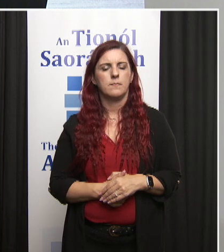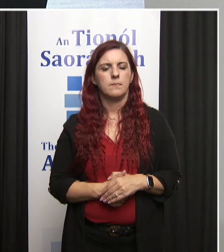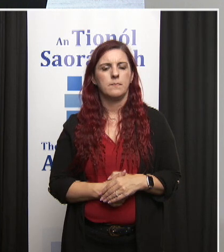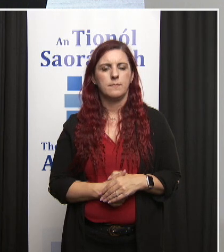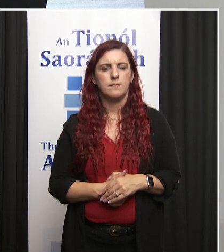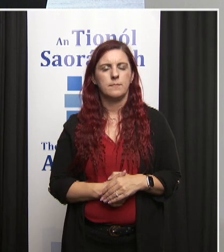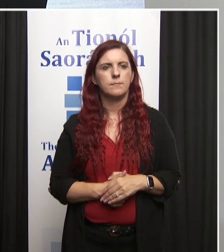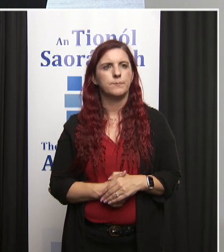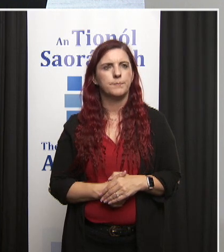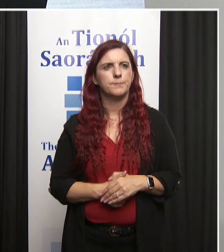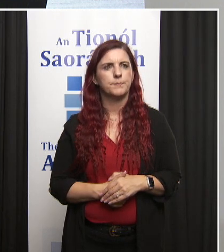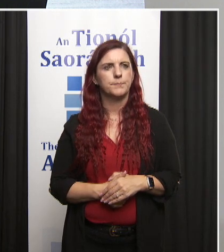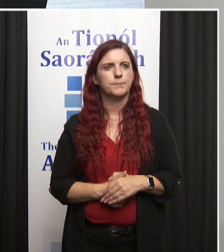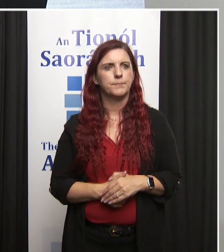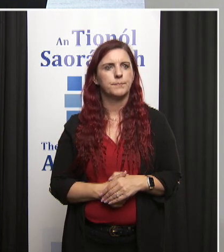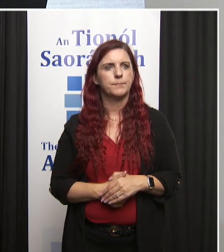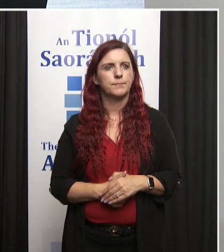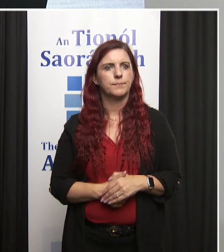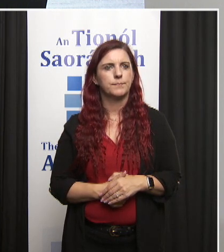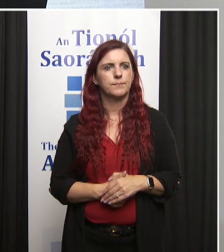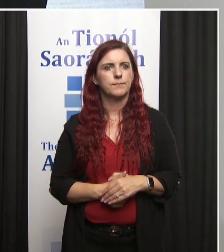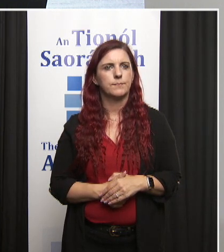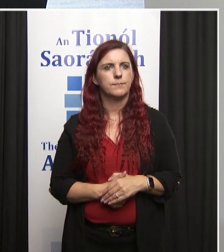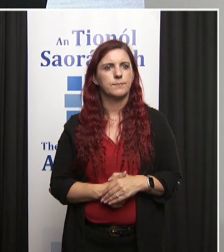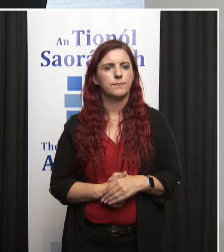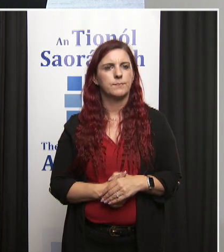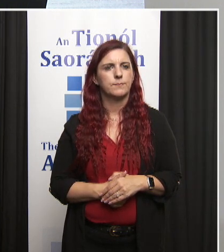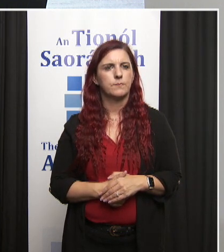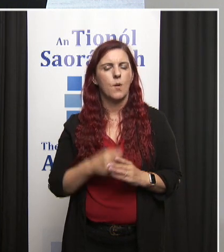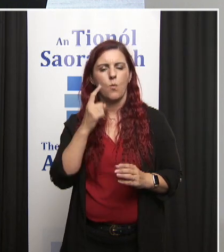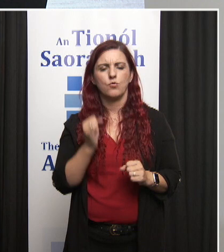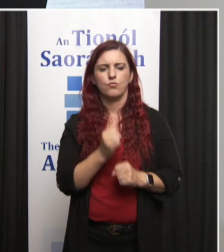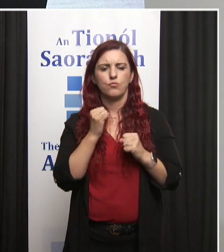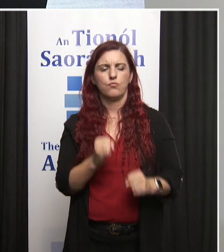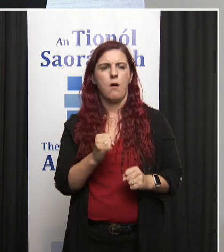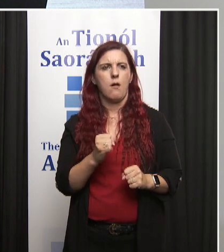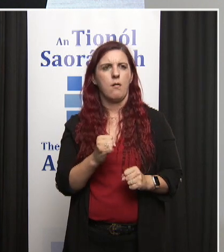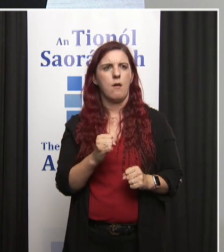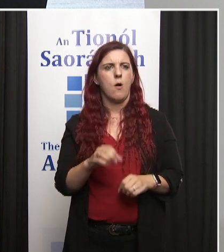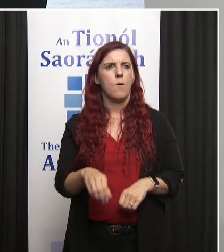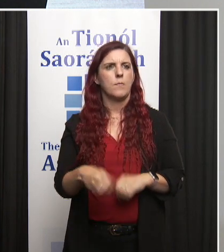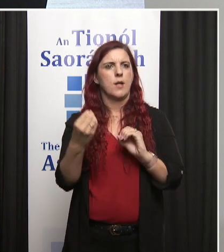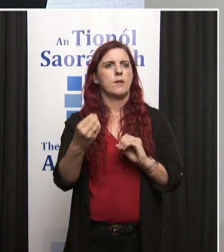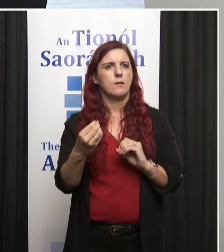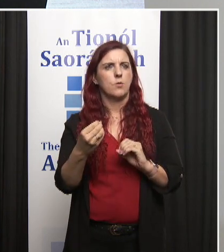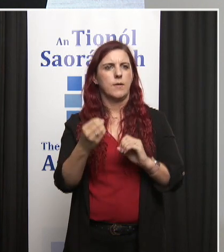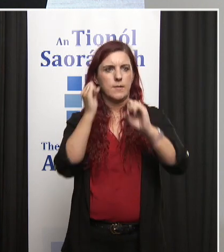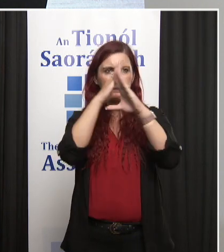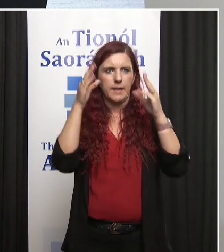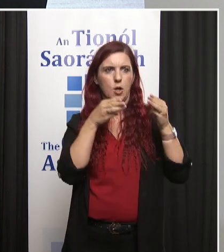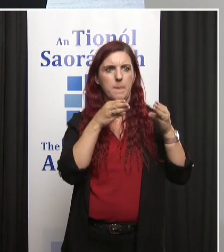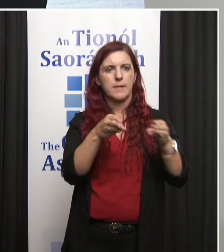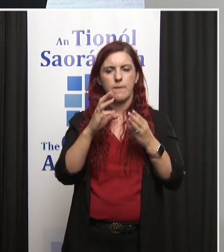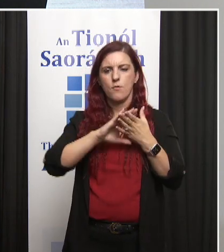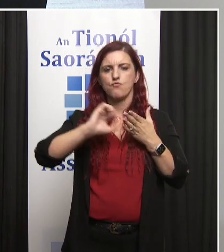Features of the DEM structure. There was one strong objection to clear mechanisms for removal of if the DEM